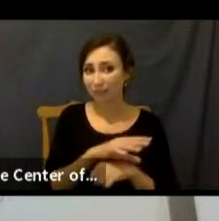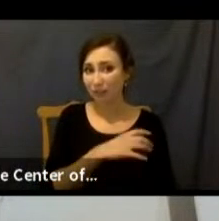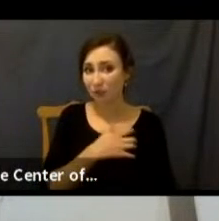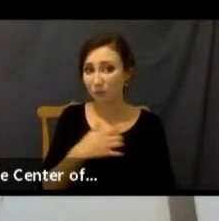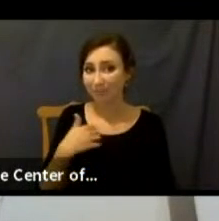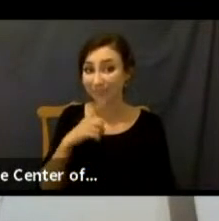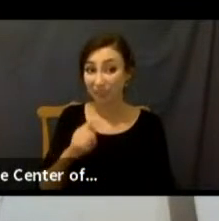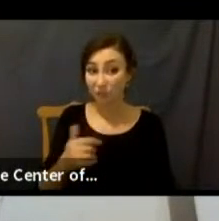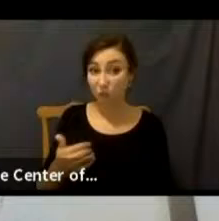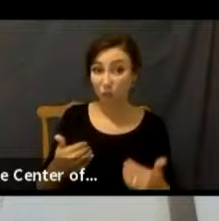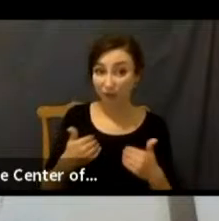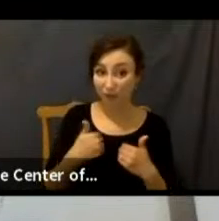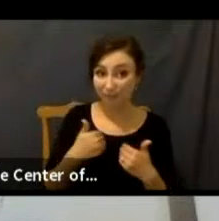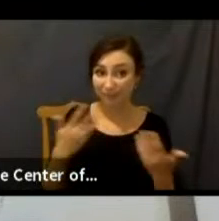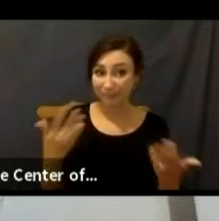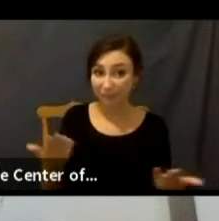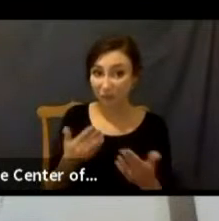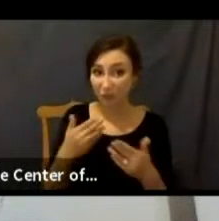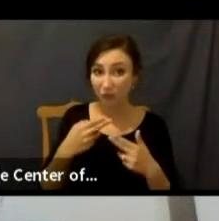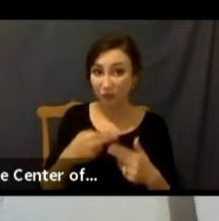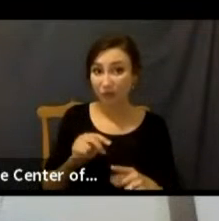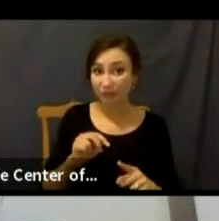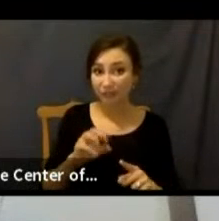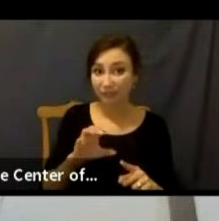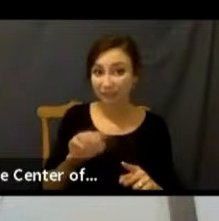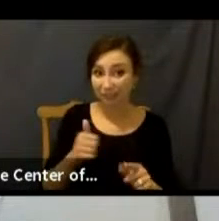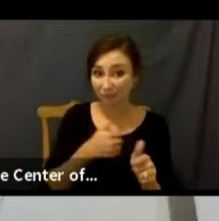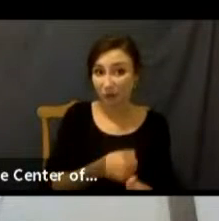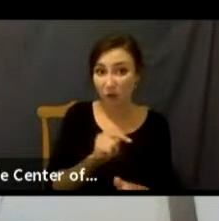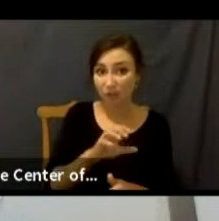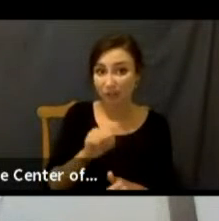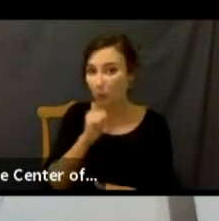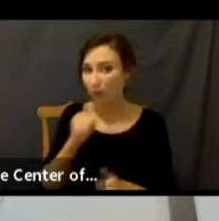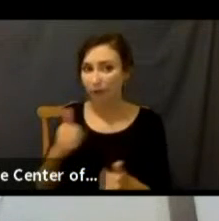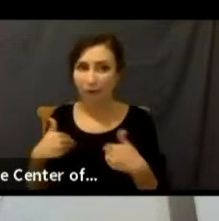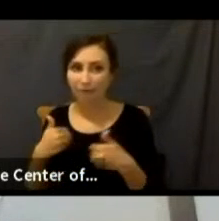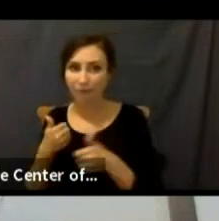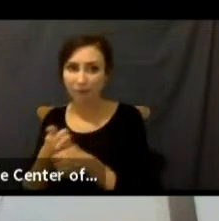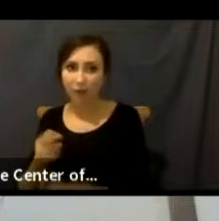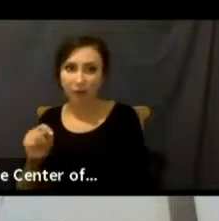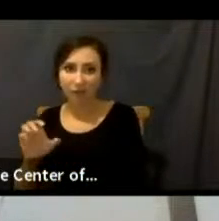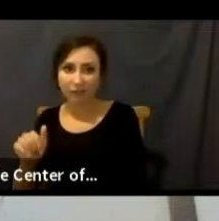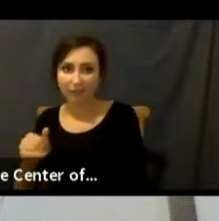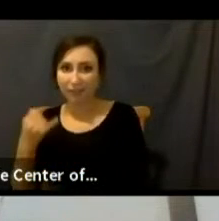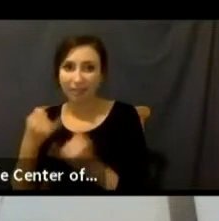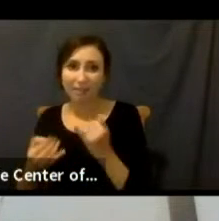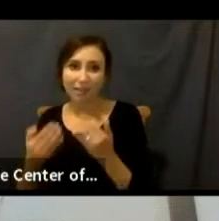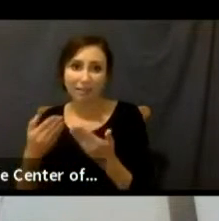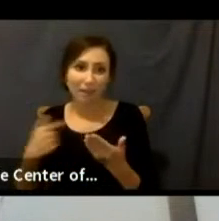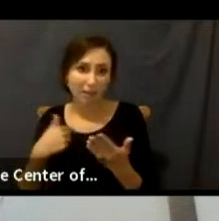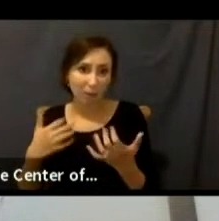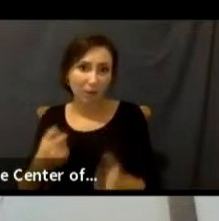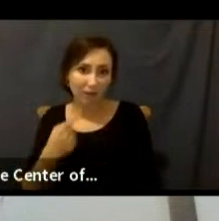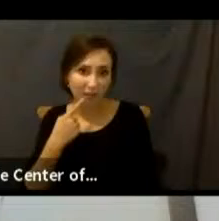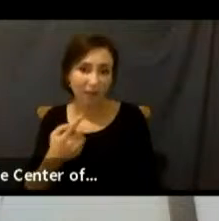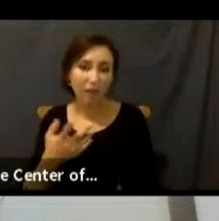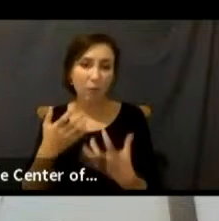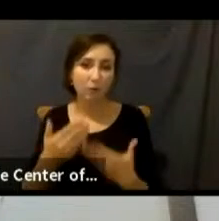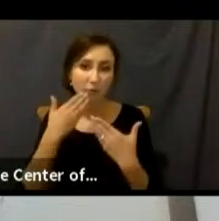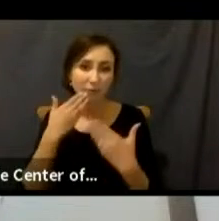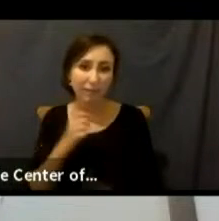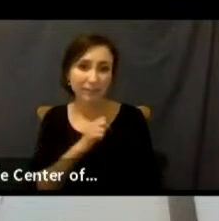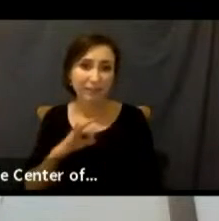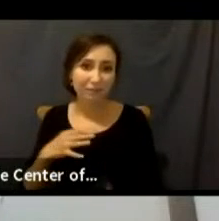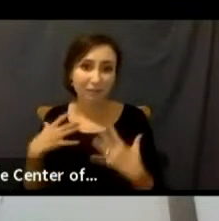have us and follow the TCA or not have us and follow the TCA. The last thing I want to say is I want to thank the staff of the health department.